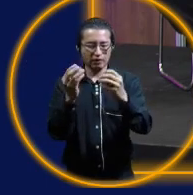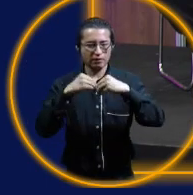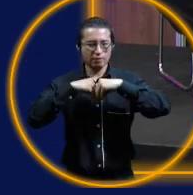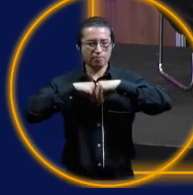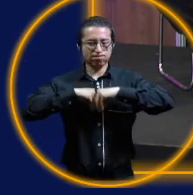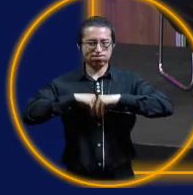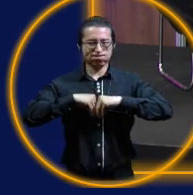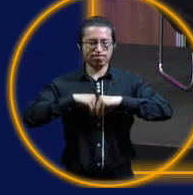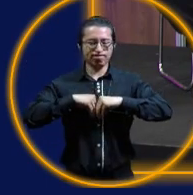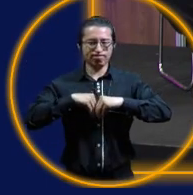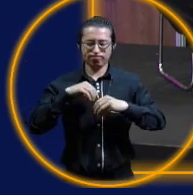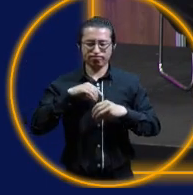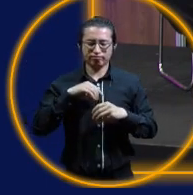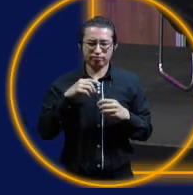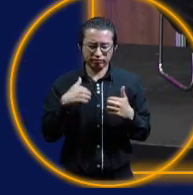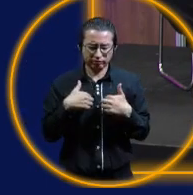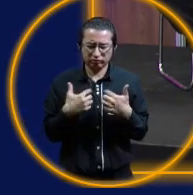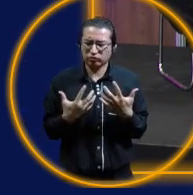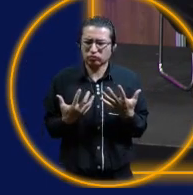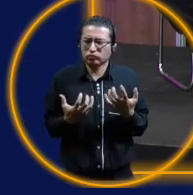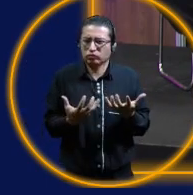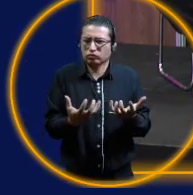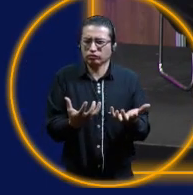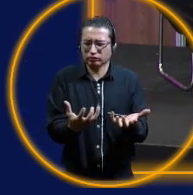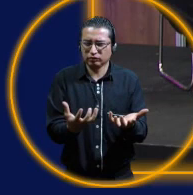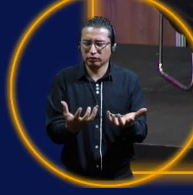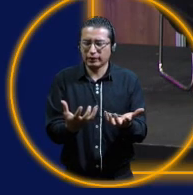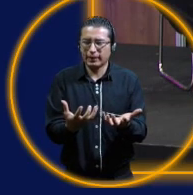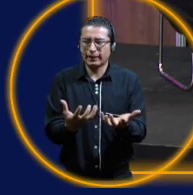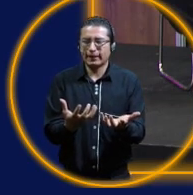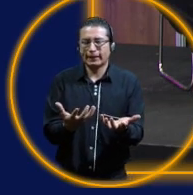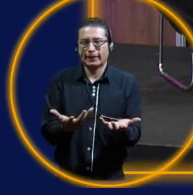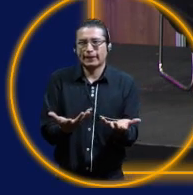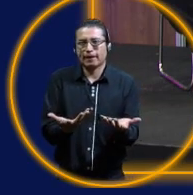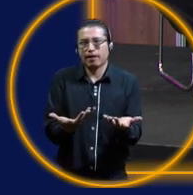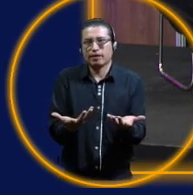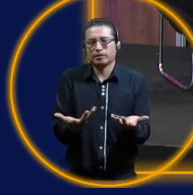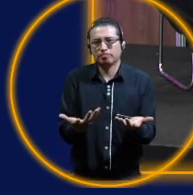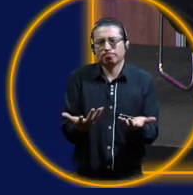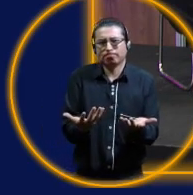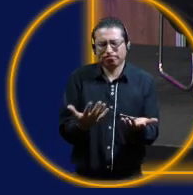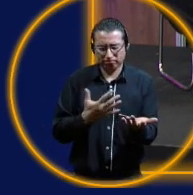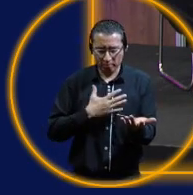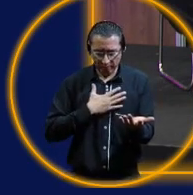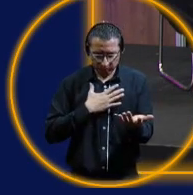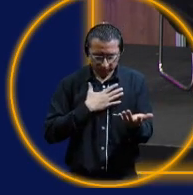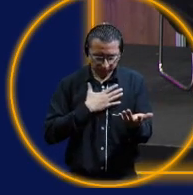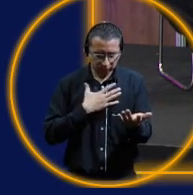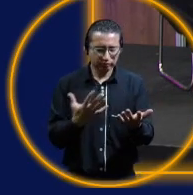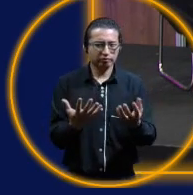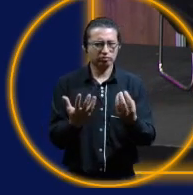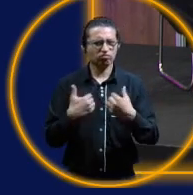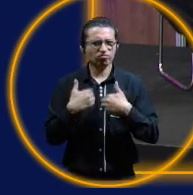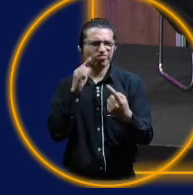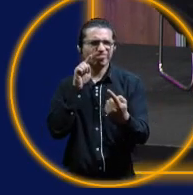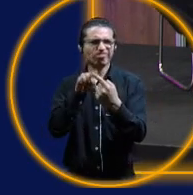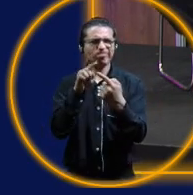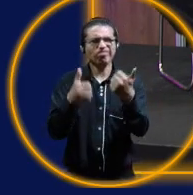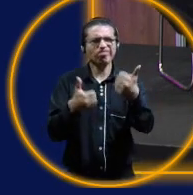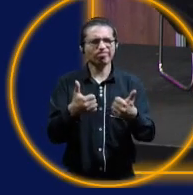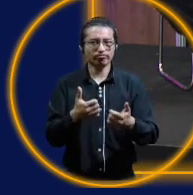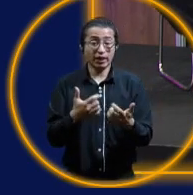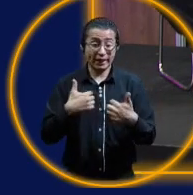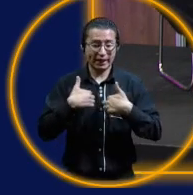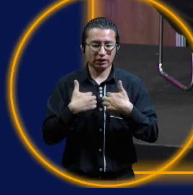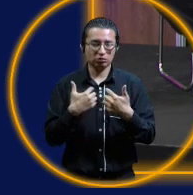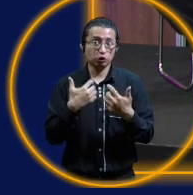fork kind of shrinks and it becomes clear like where to go. Yeah. Well, I'm guessing